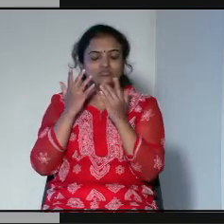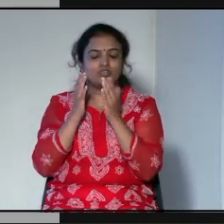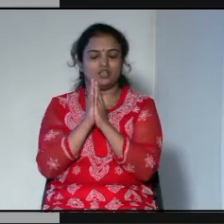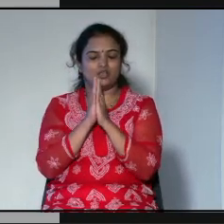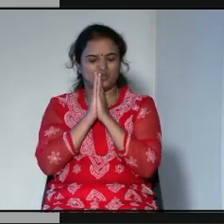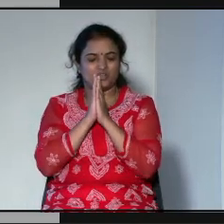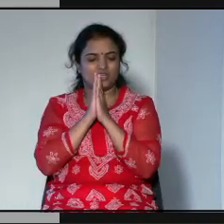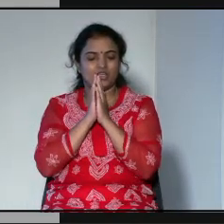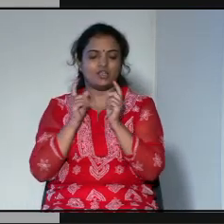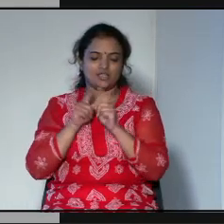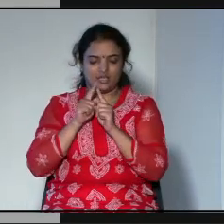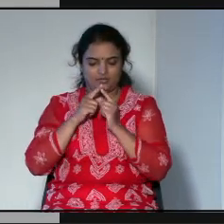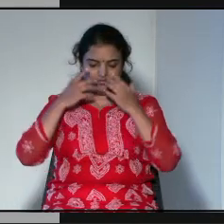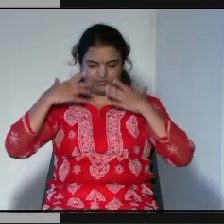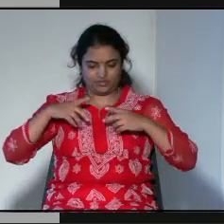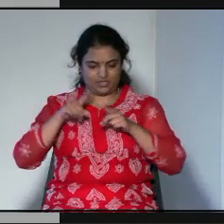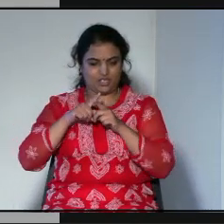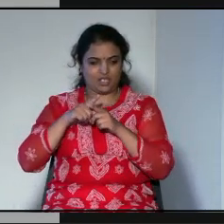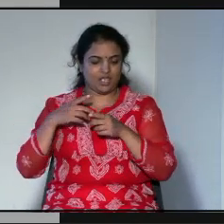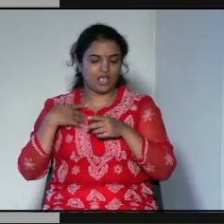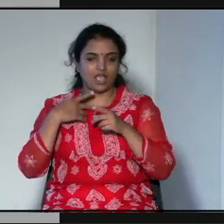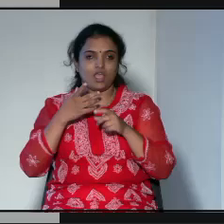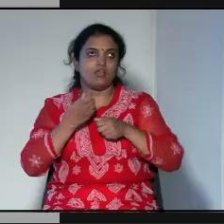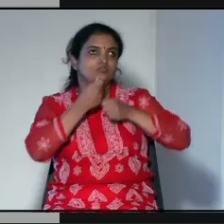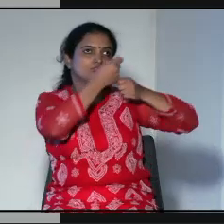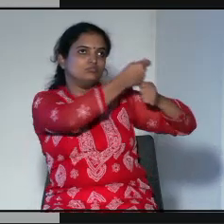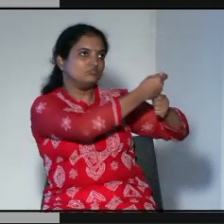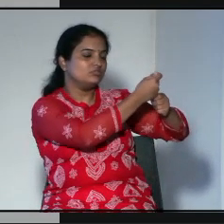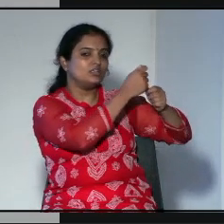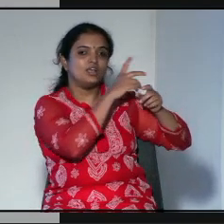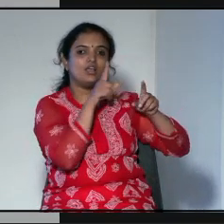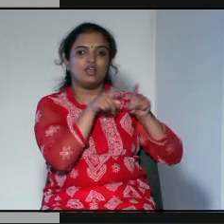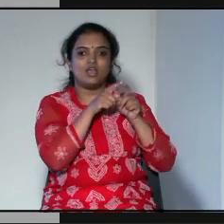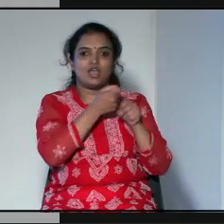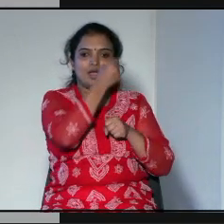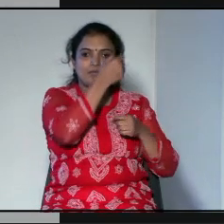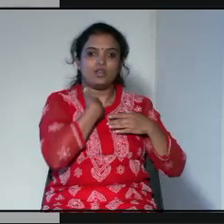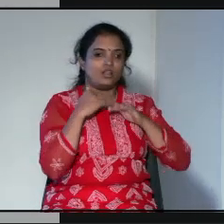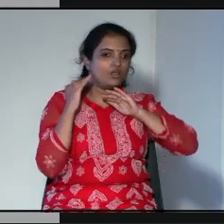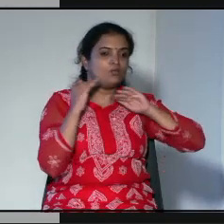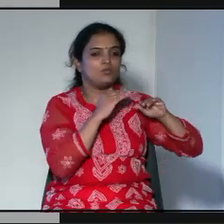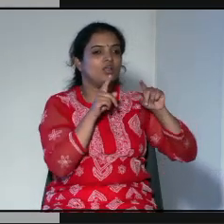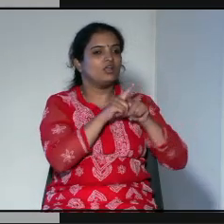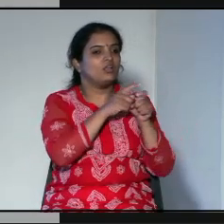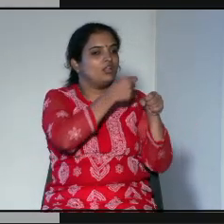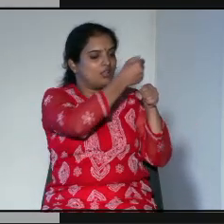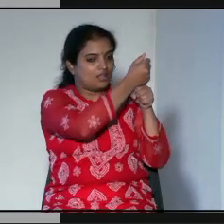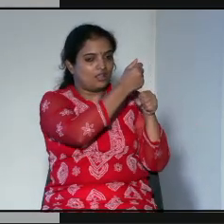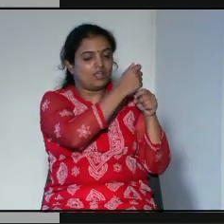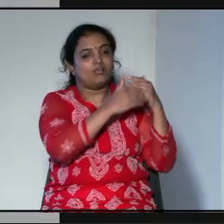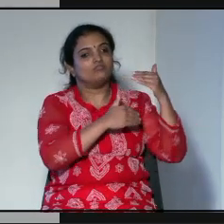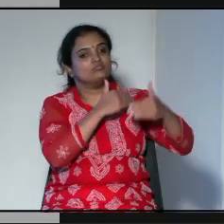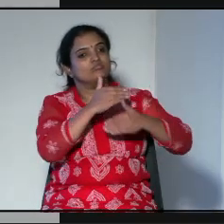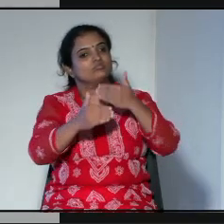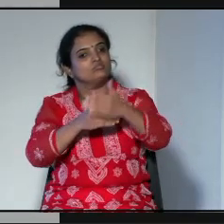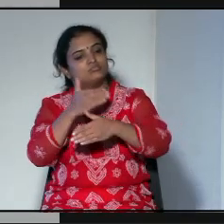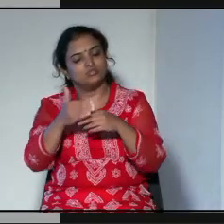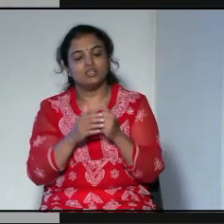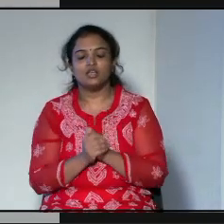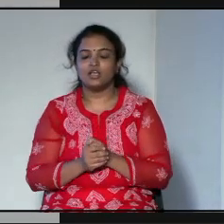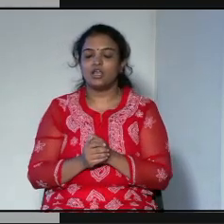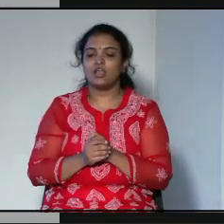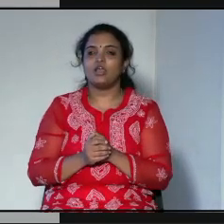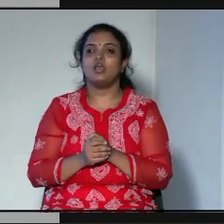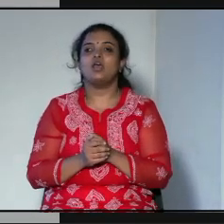umbrella, playing out his role as the protector of the people. 5 years later, in March 1966,